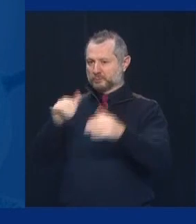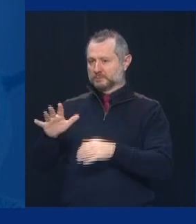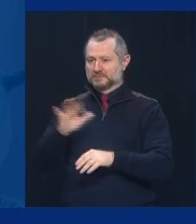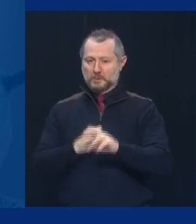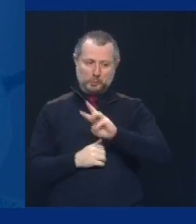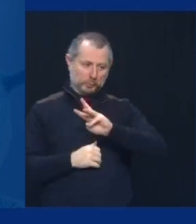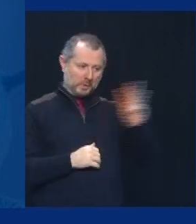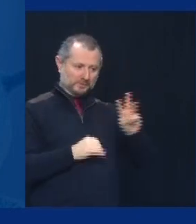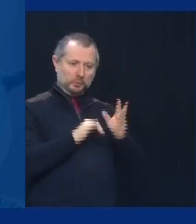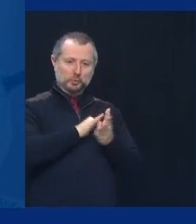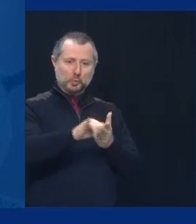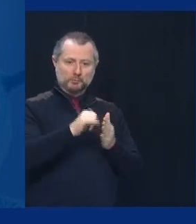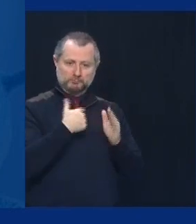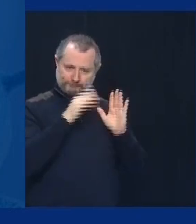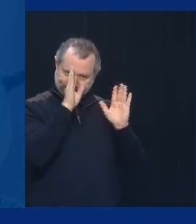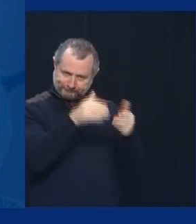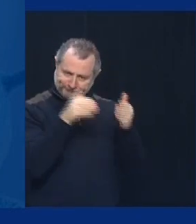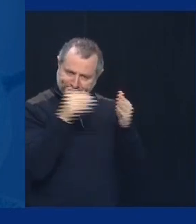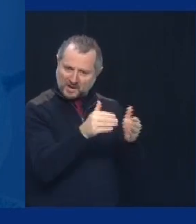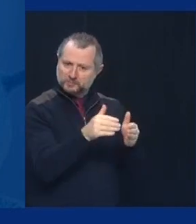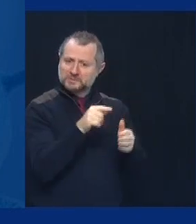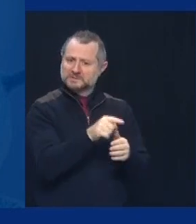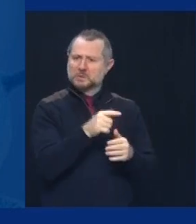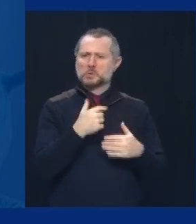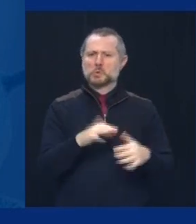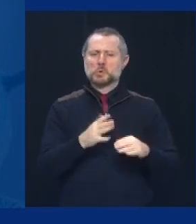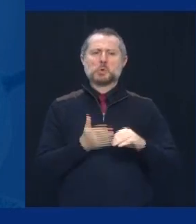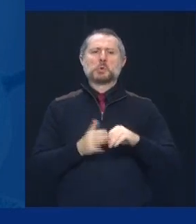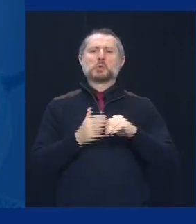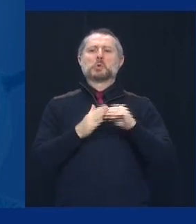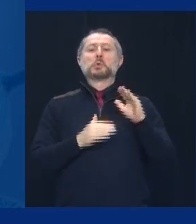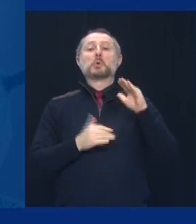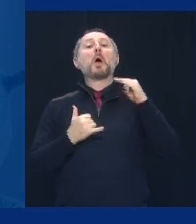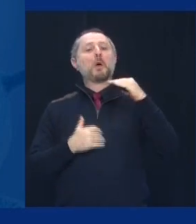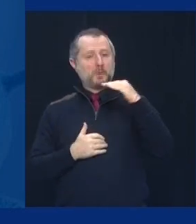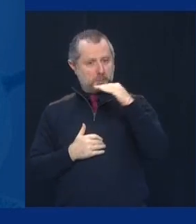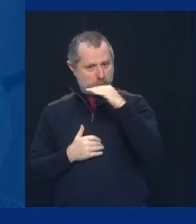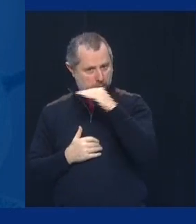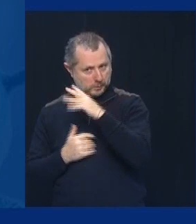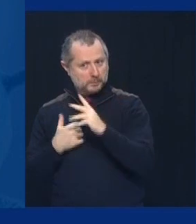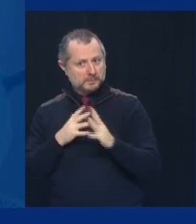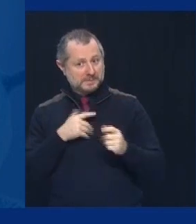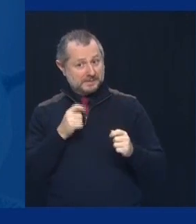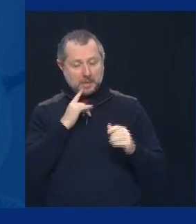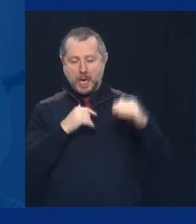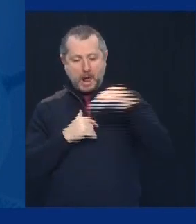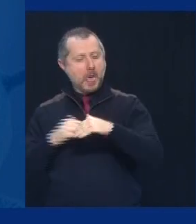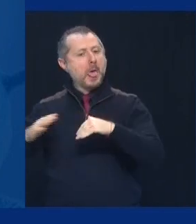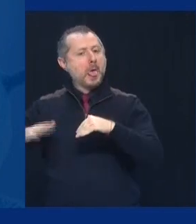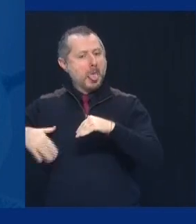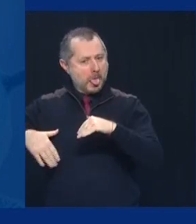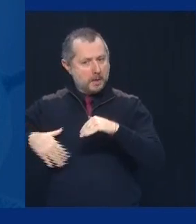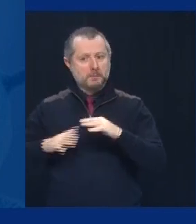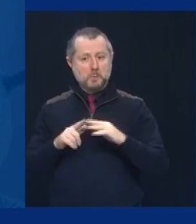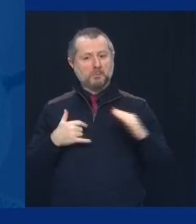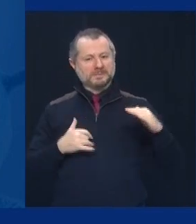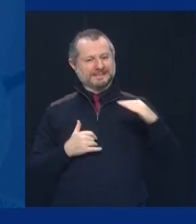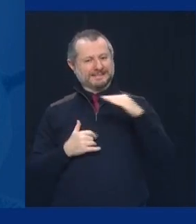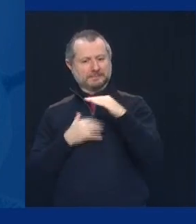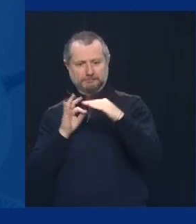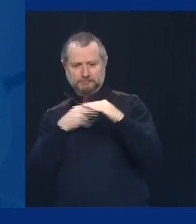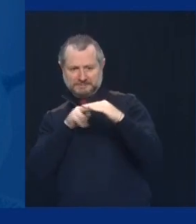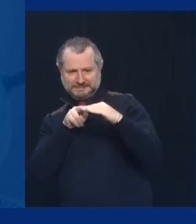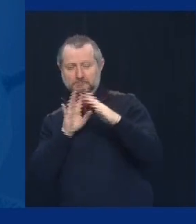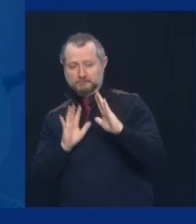time, we've actually seen a flattening in Western New York, not a reduction, but a flattening in the increase, and that's good